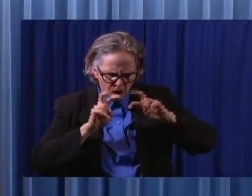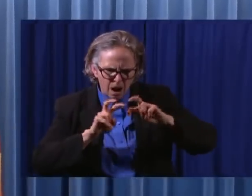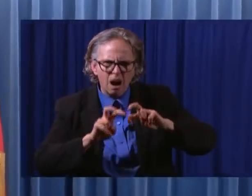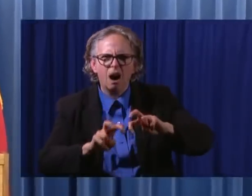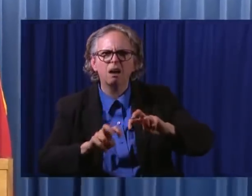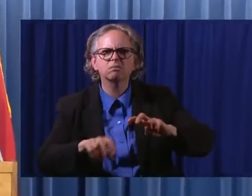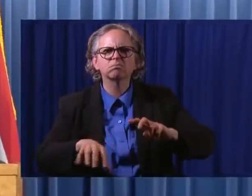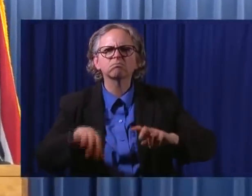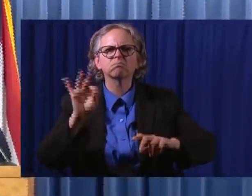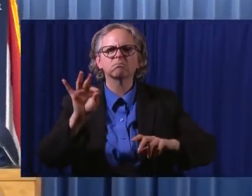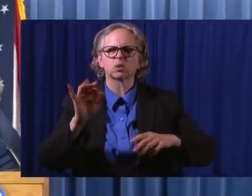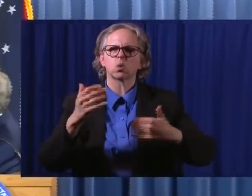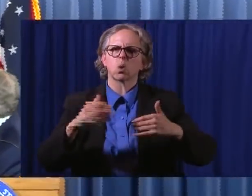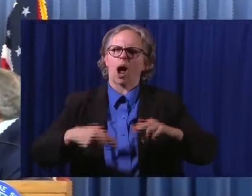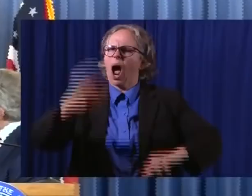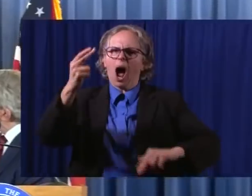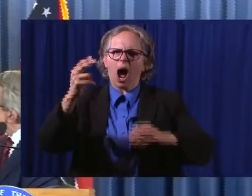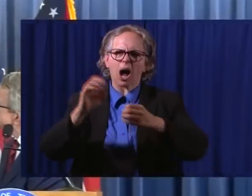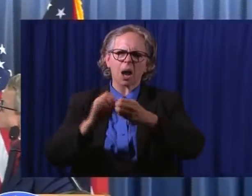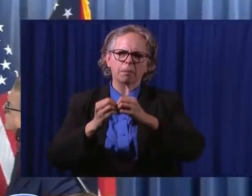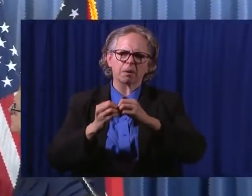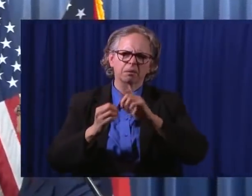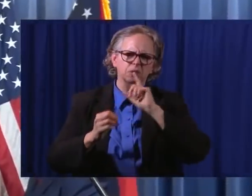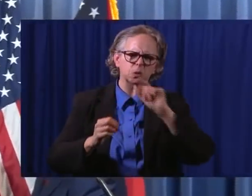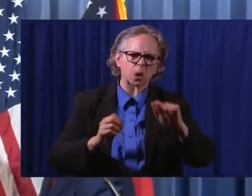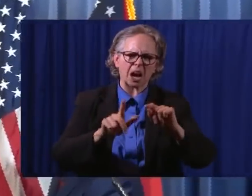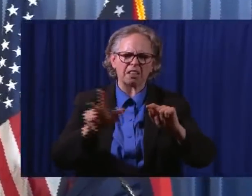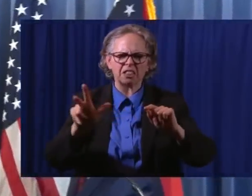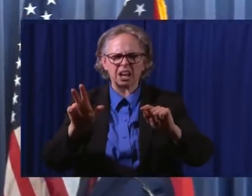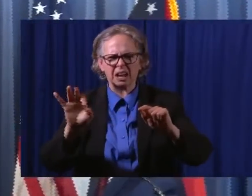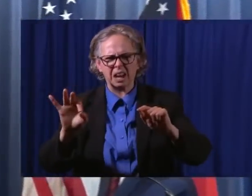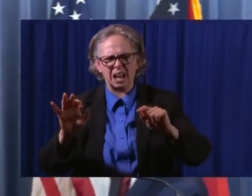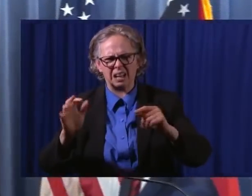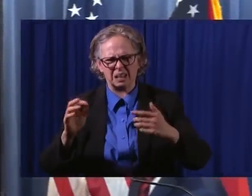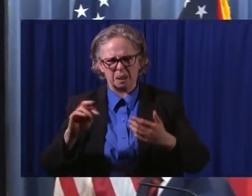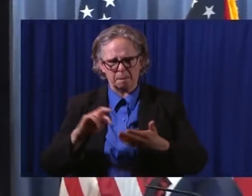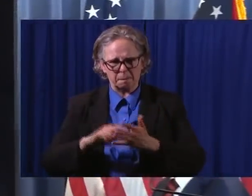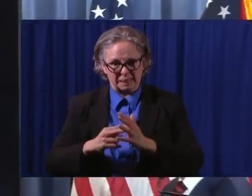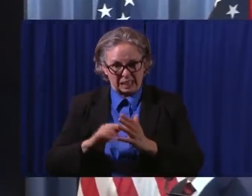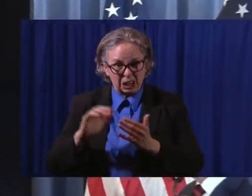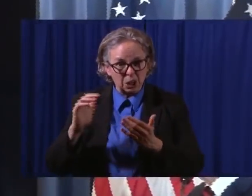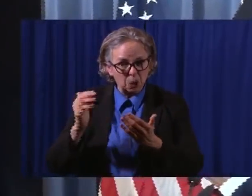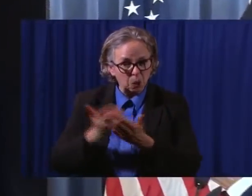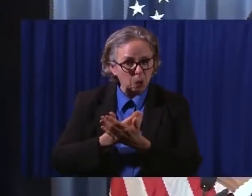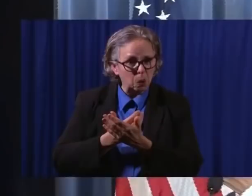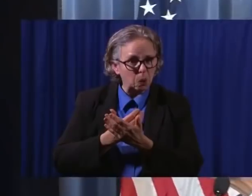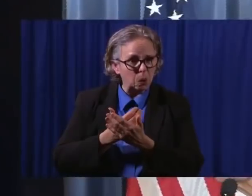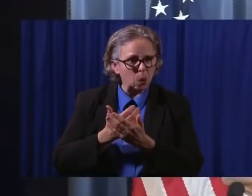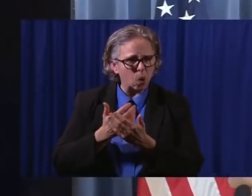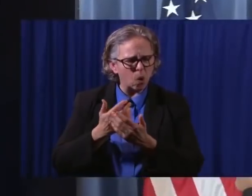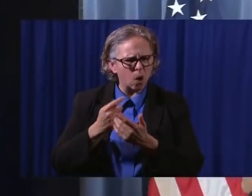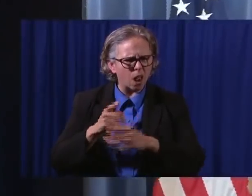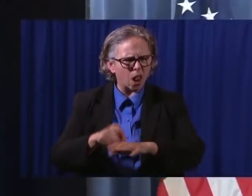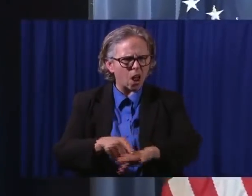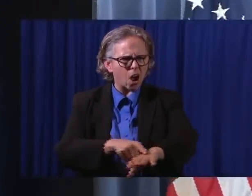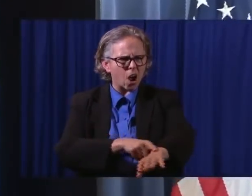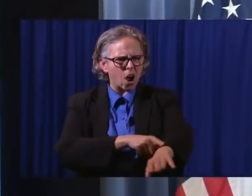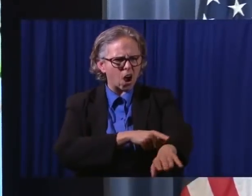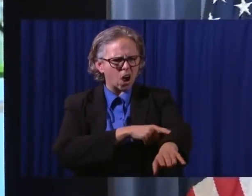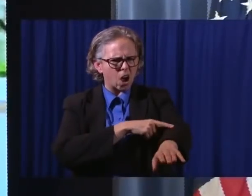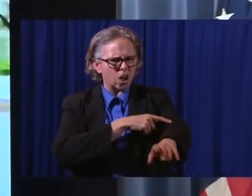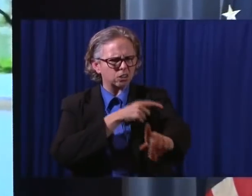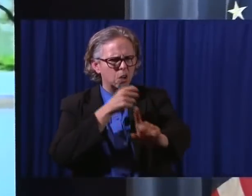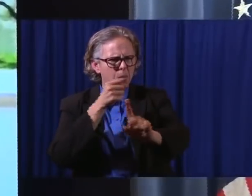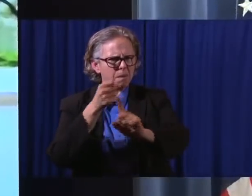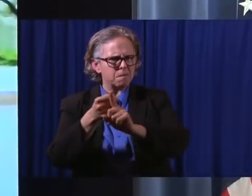know what the long-term effects may be, so that even if younger people may come through the acute illness in better shape